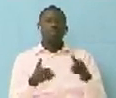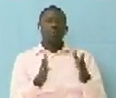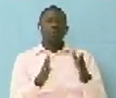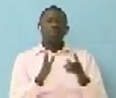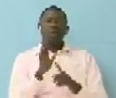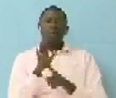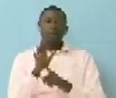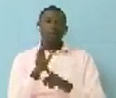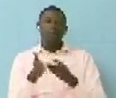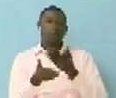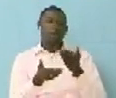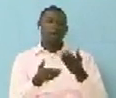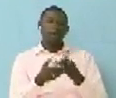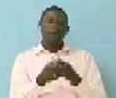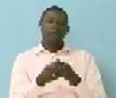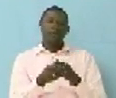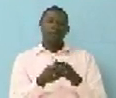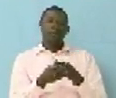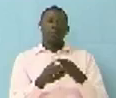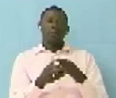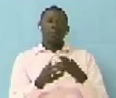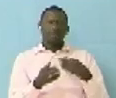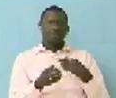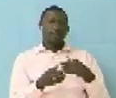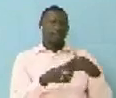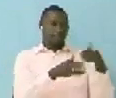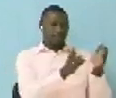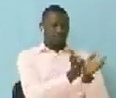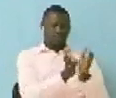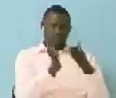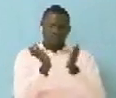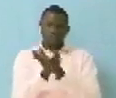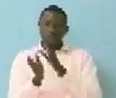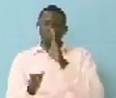where the elements performed different roles with